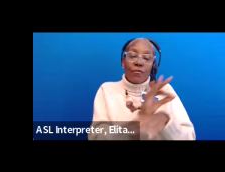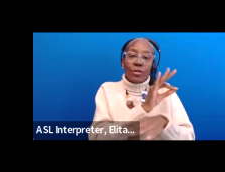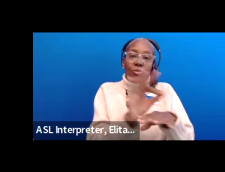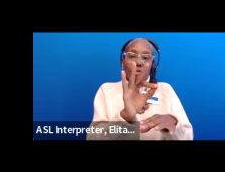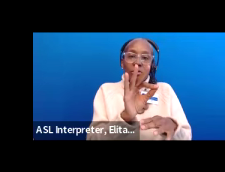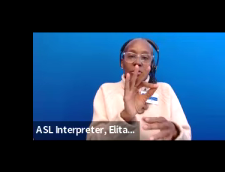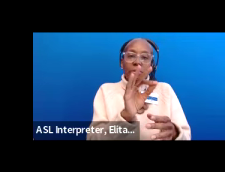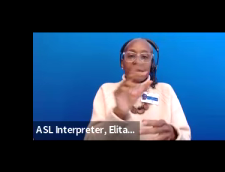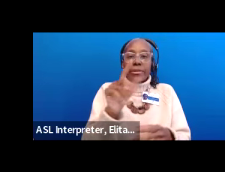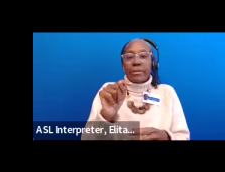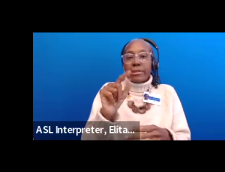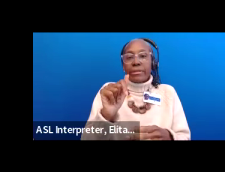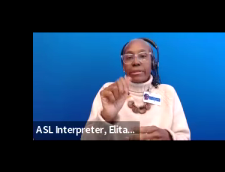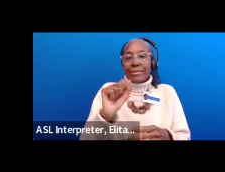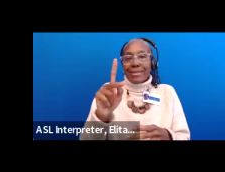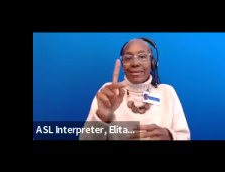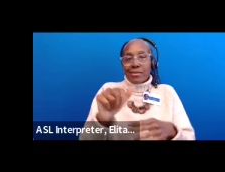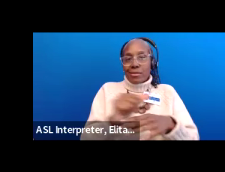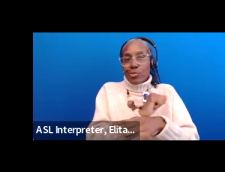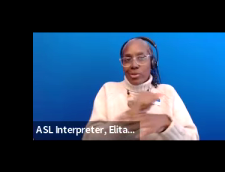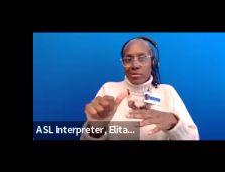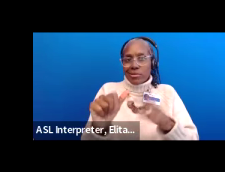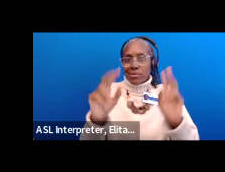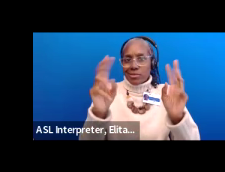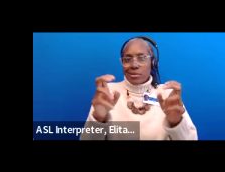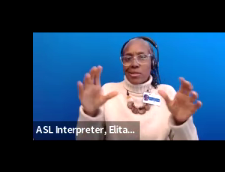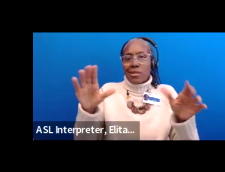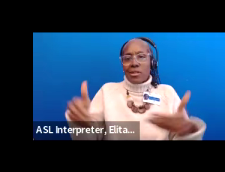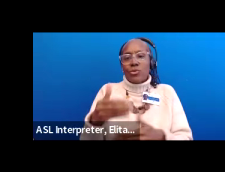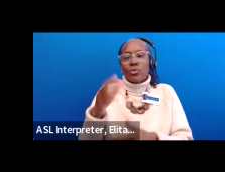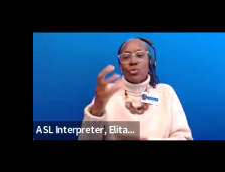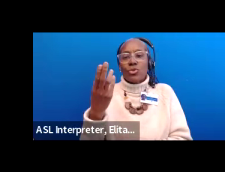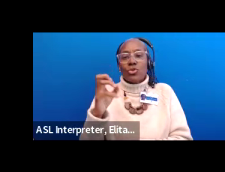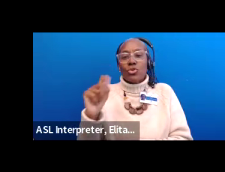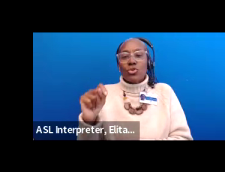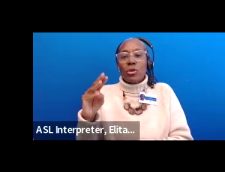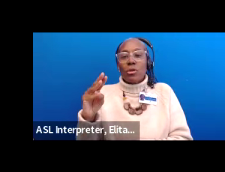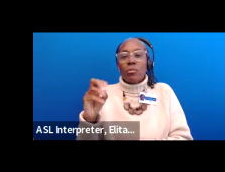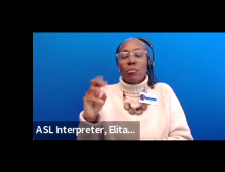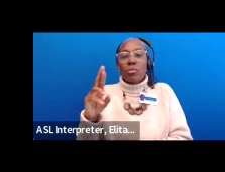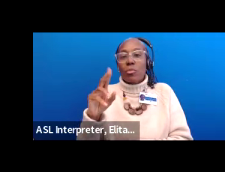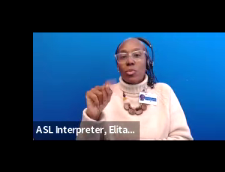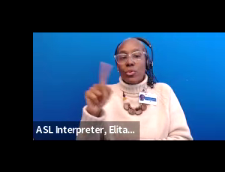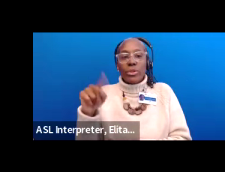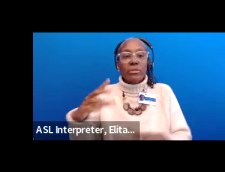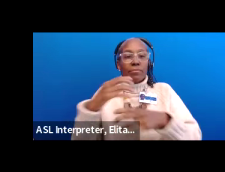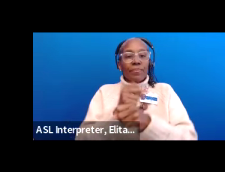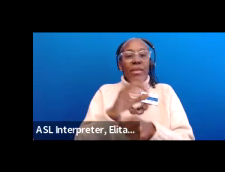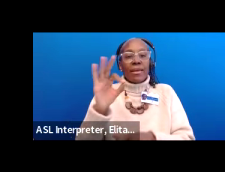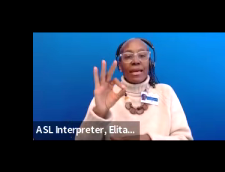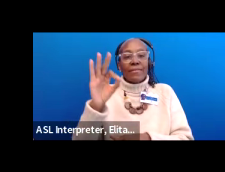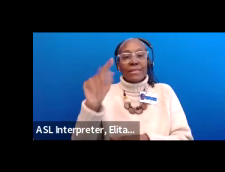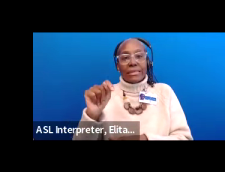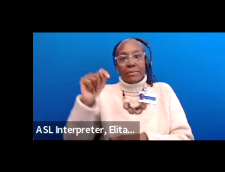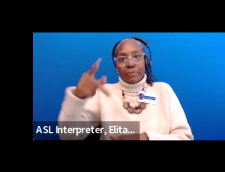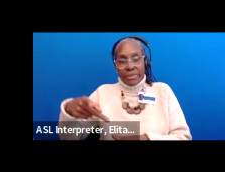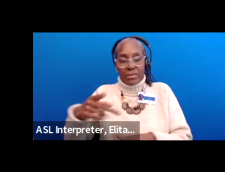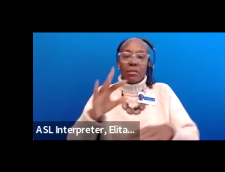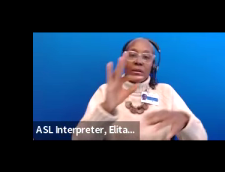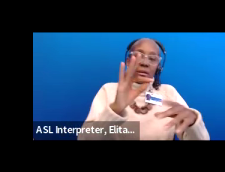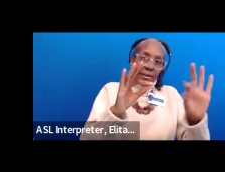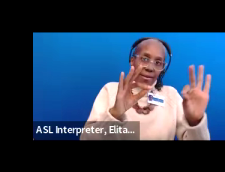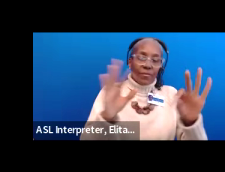task practice. And now I'd like to introduce Chet Moritz to describe FTP or functional task practice, as well as to